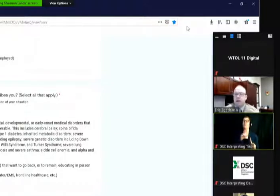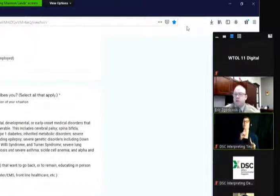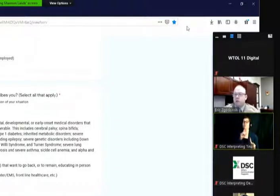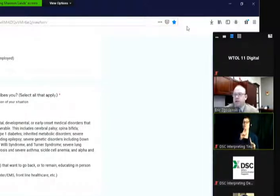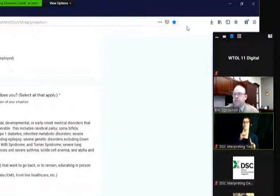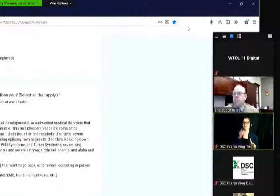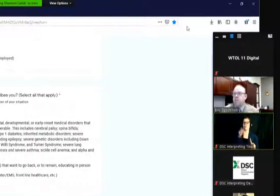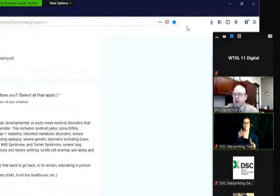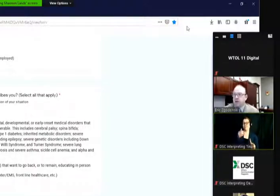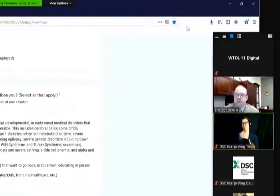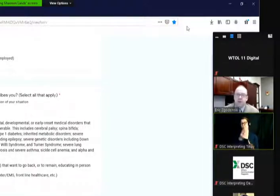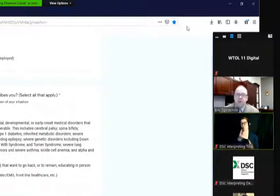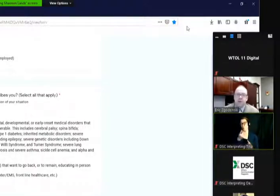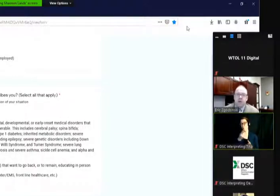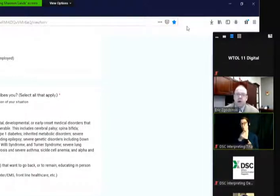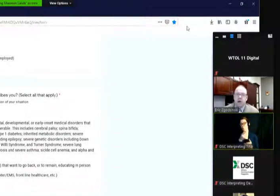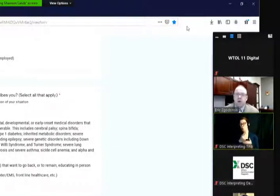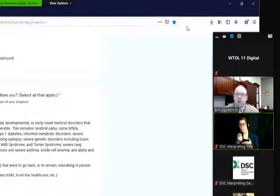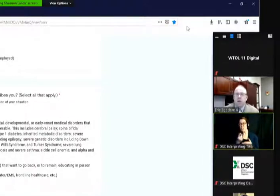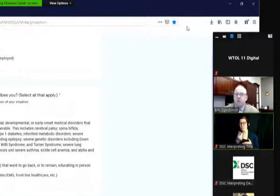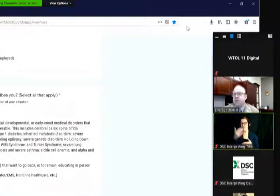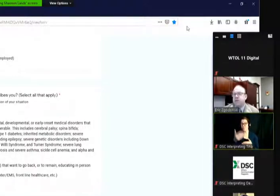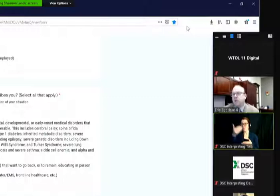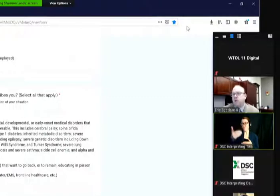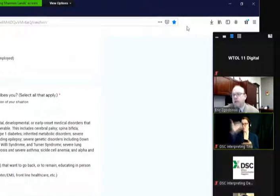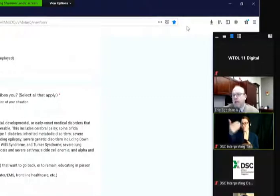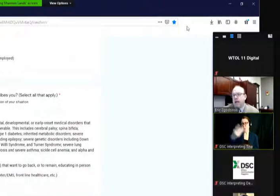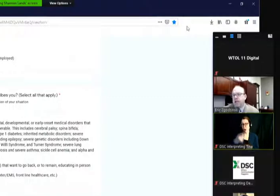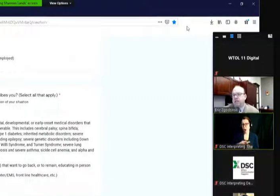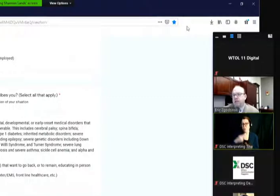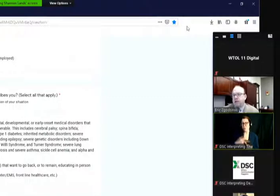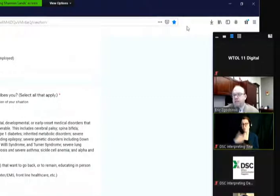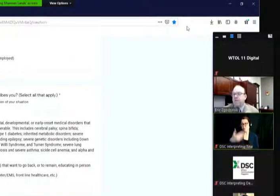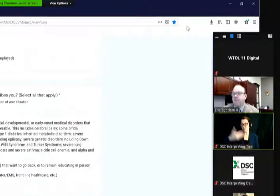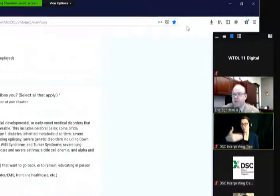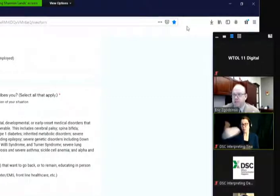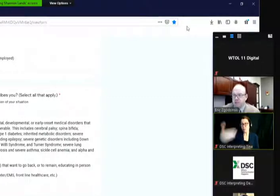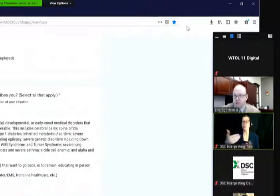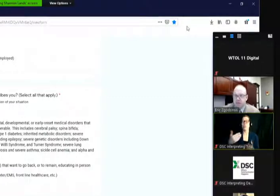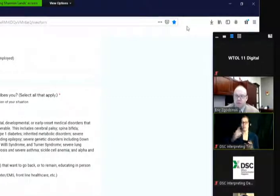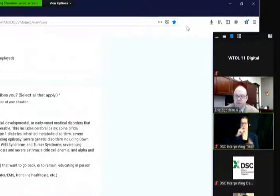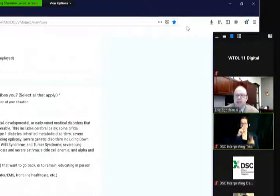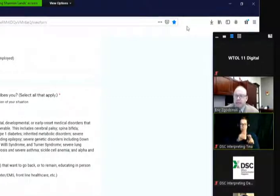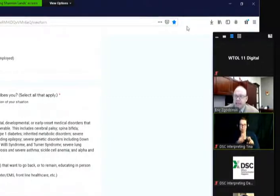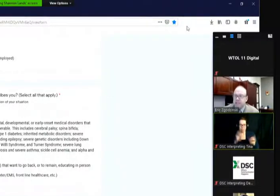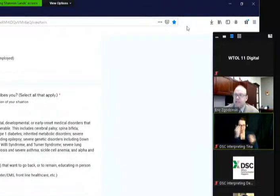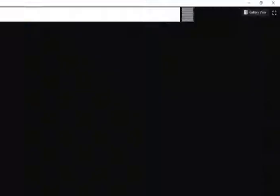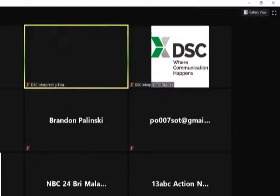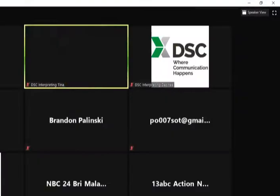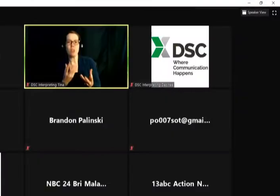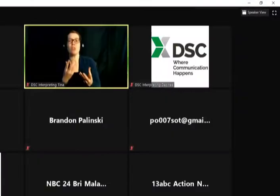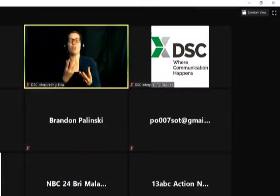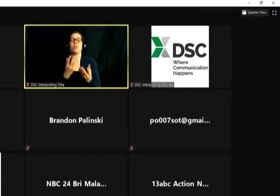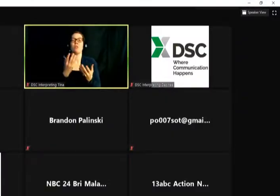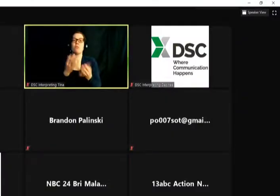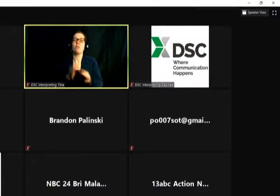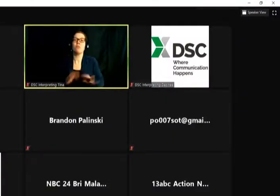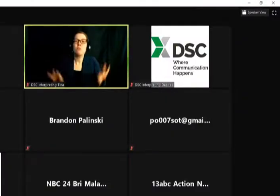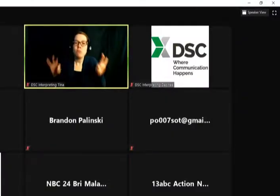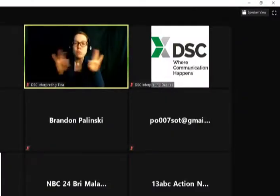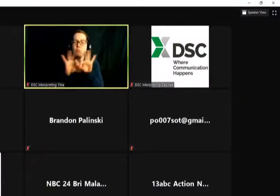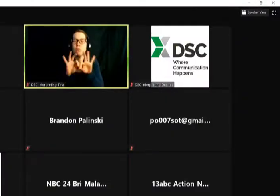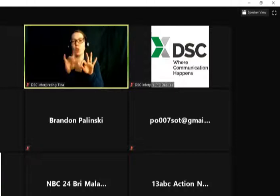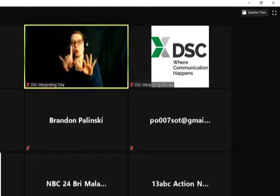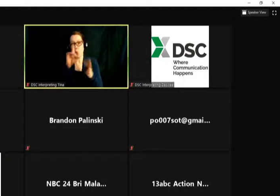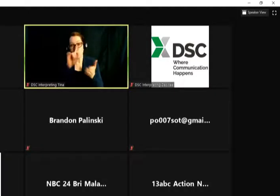the next weeks to months, when we start looking at information, please do as much